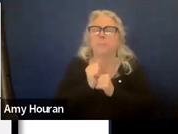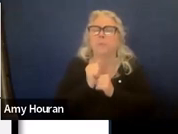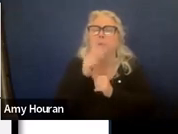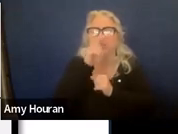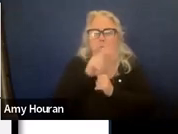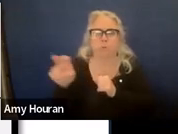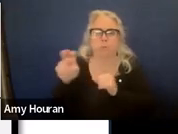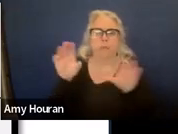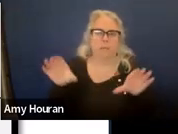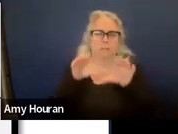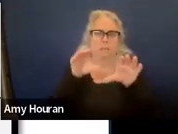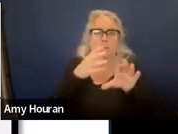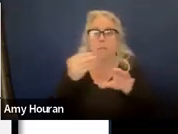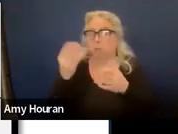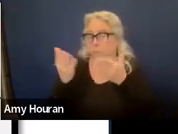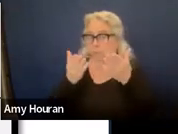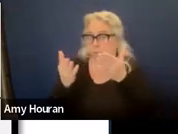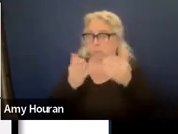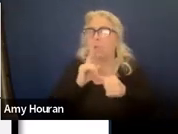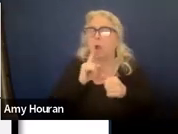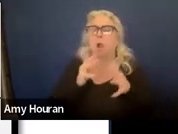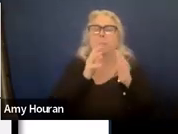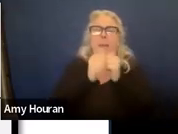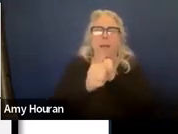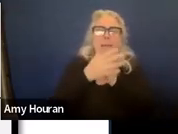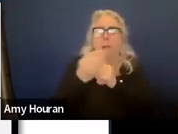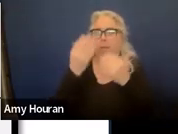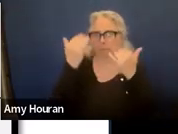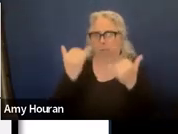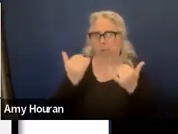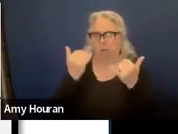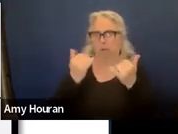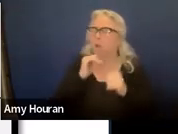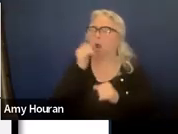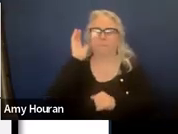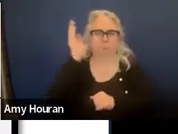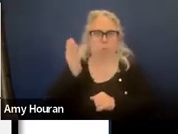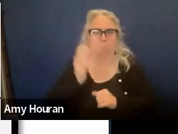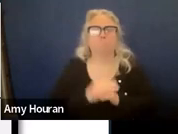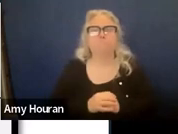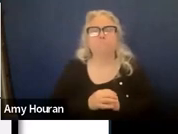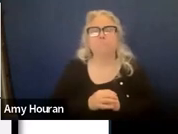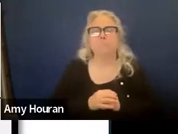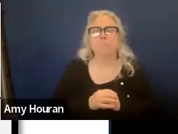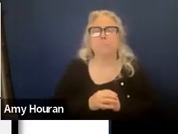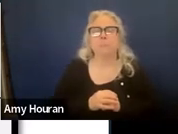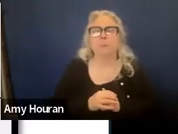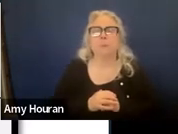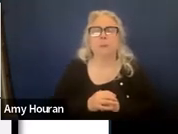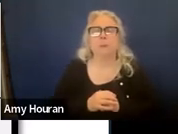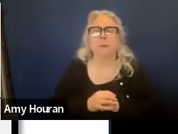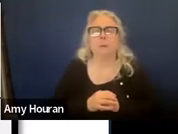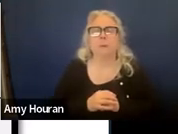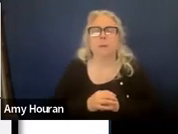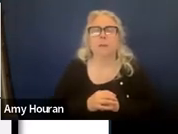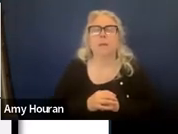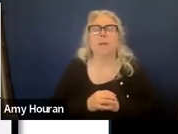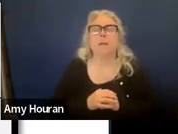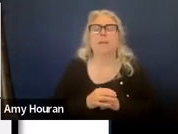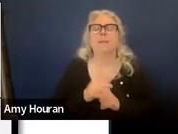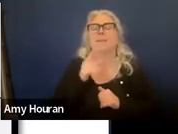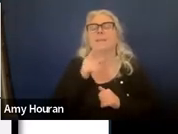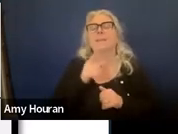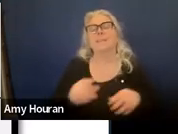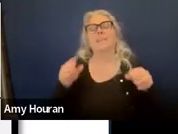transition activities and services are past and current, not future. So they just like to make it